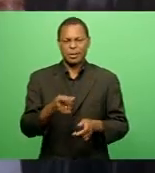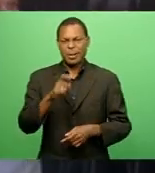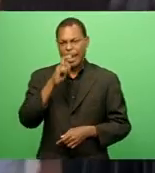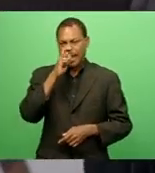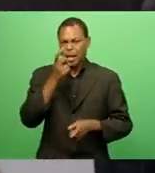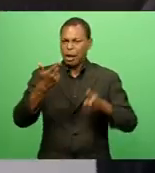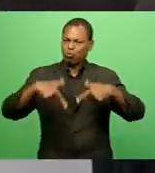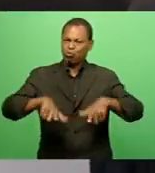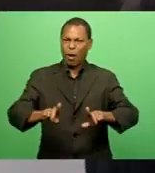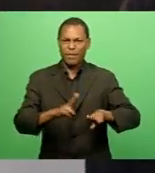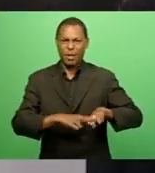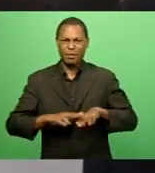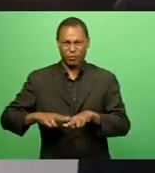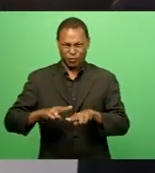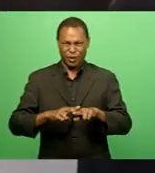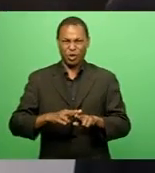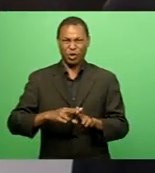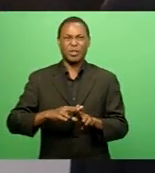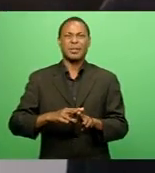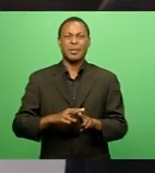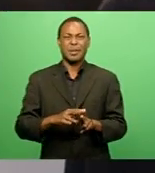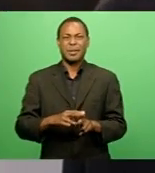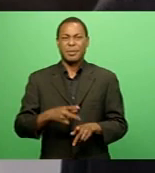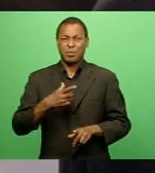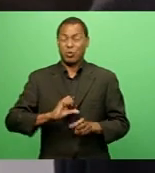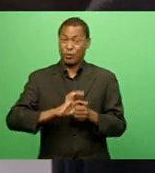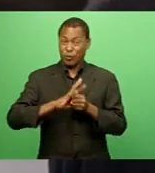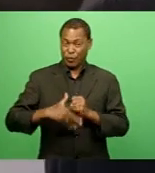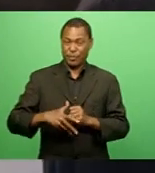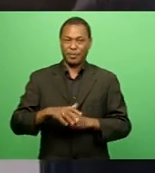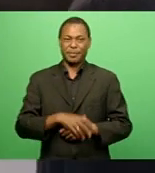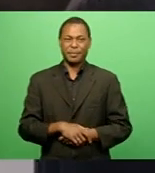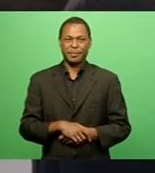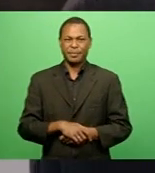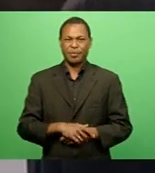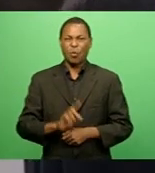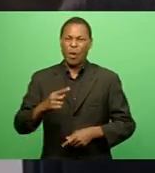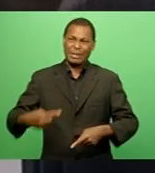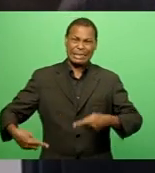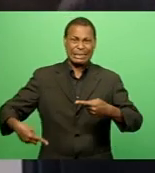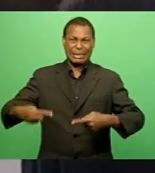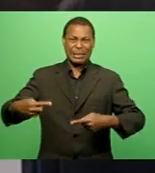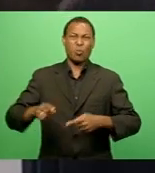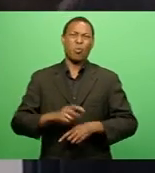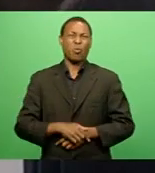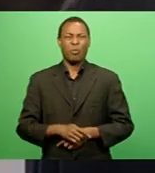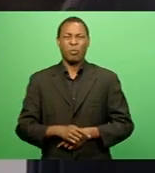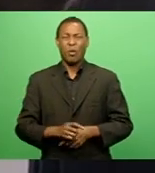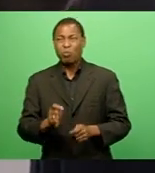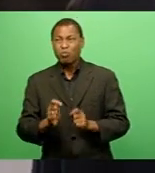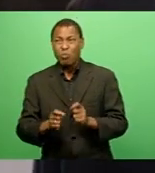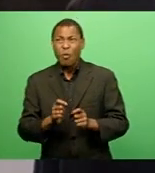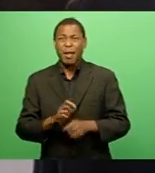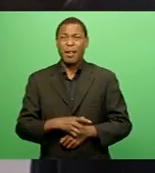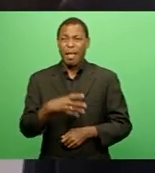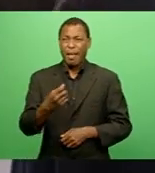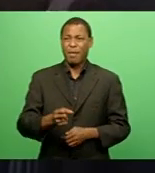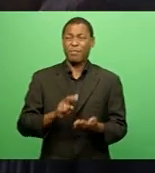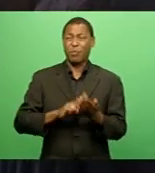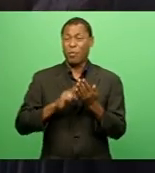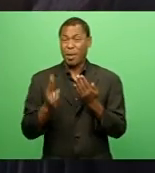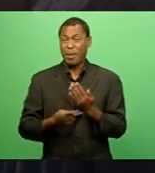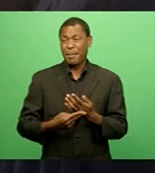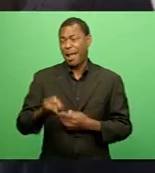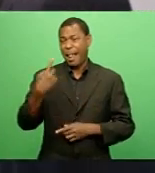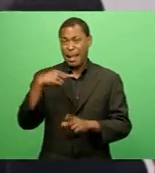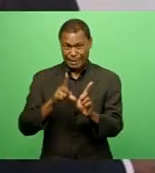to COVID-19 restrictions. The defense lawyer argues that the trial date was set in November last year and the state had enough